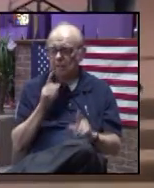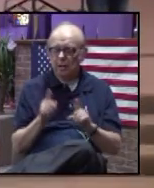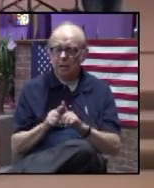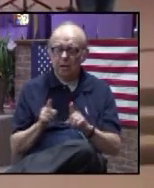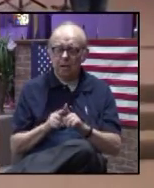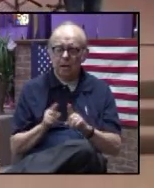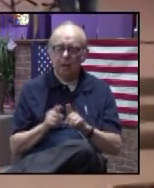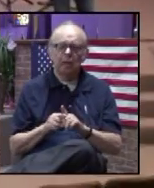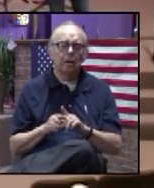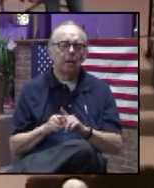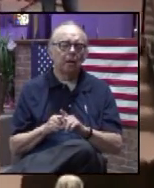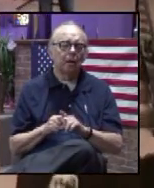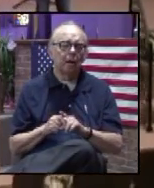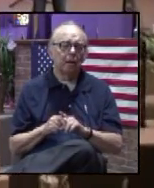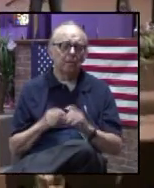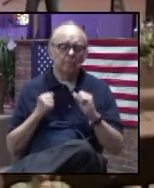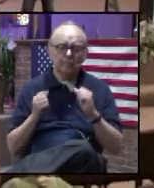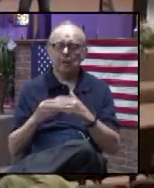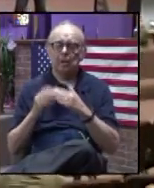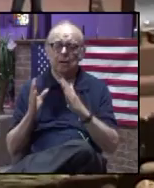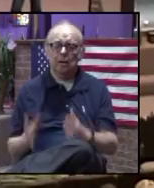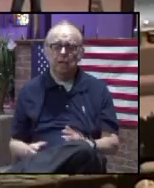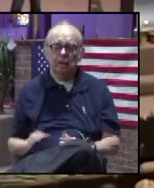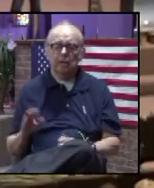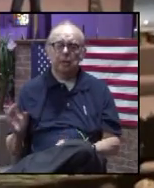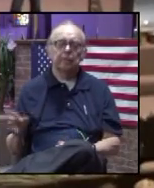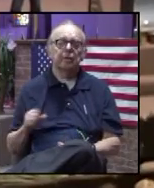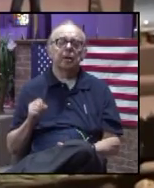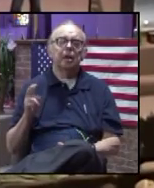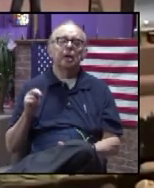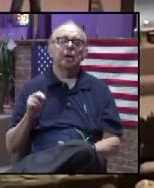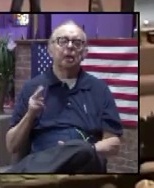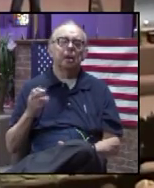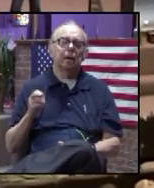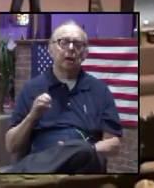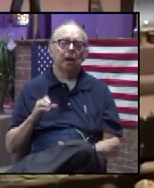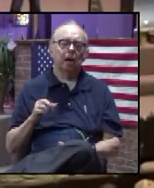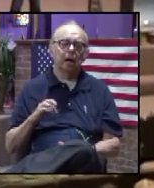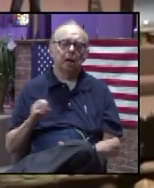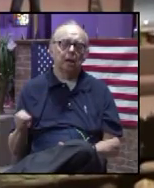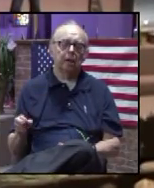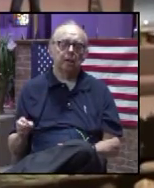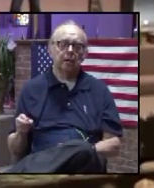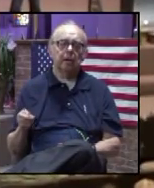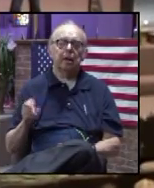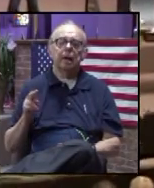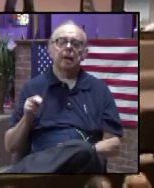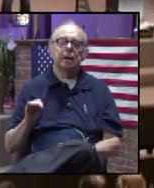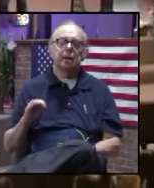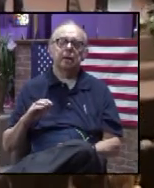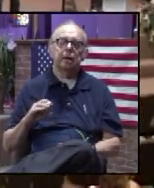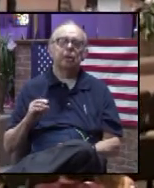a mighty leader in the Sanhedrin by the name of Nicodemus.